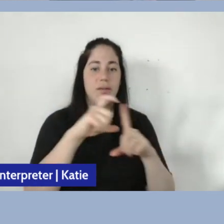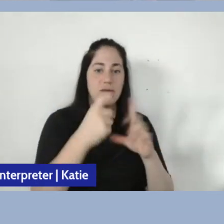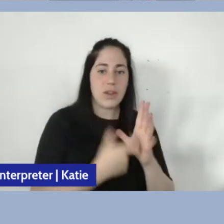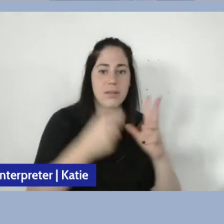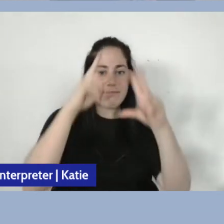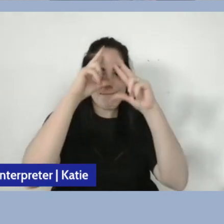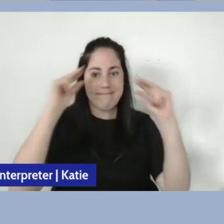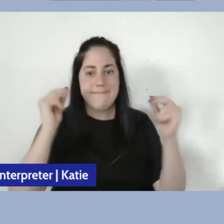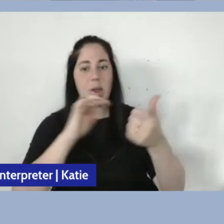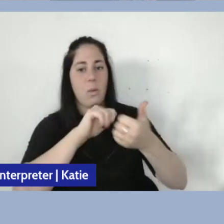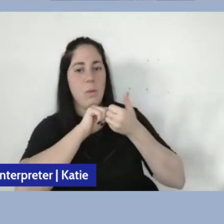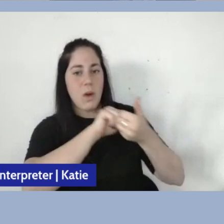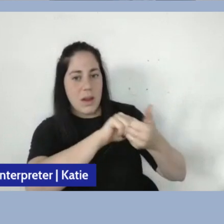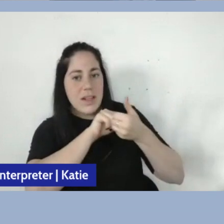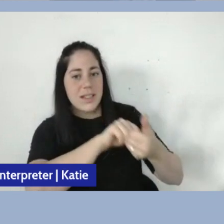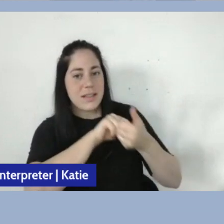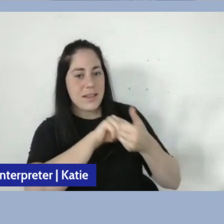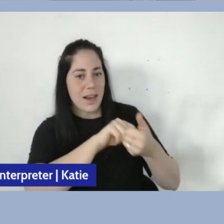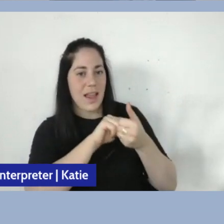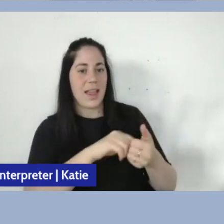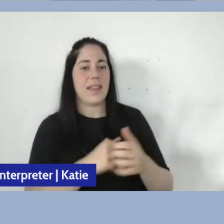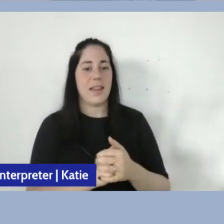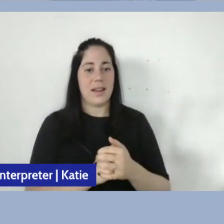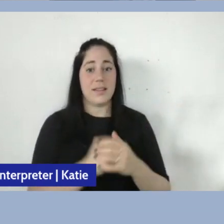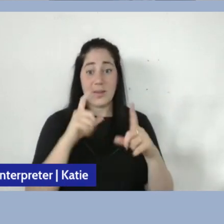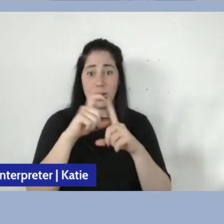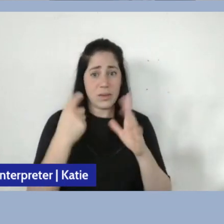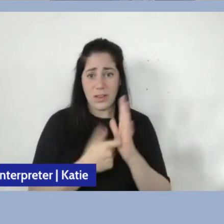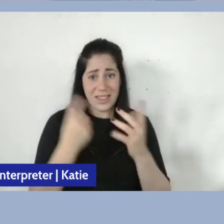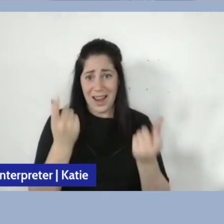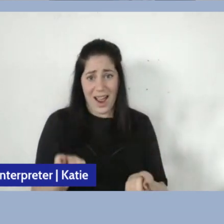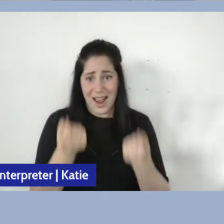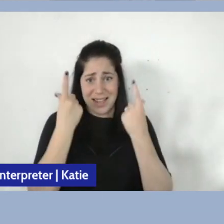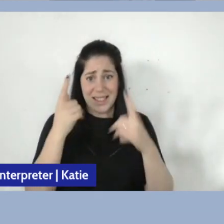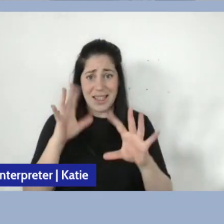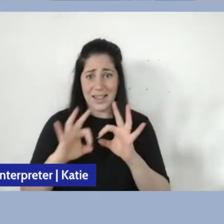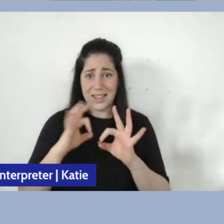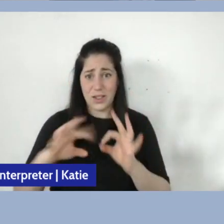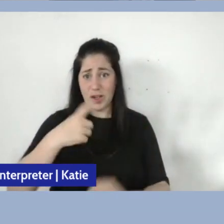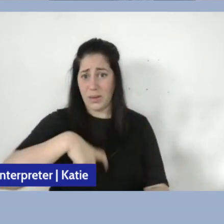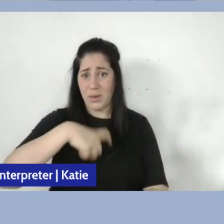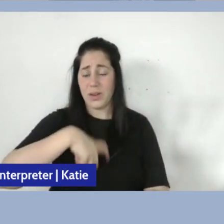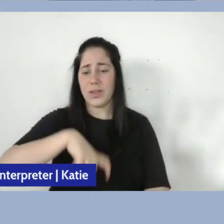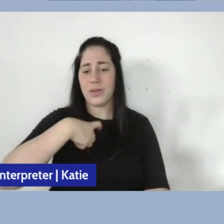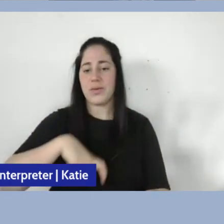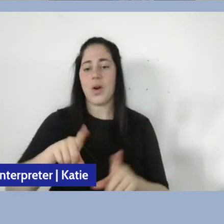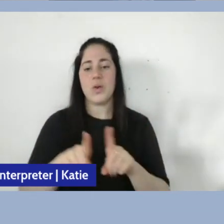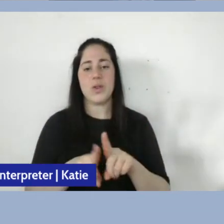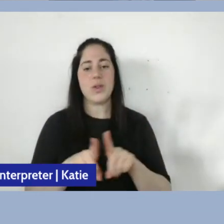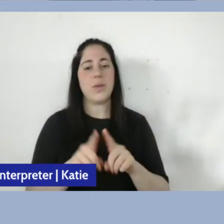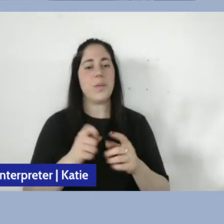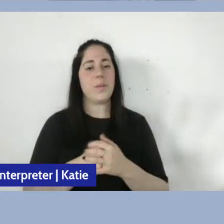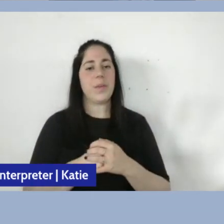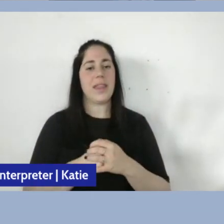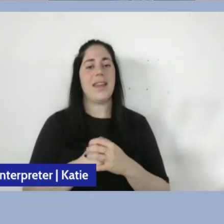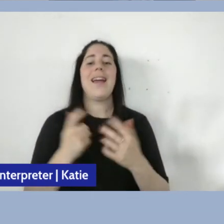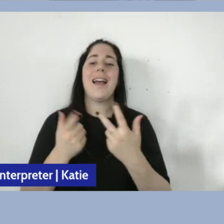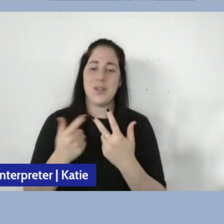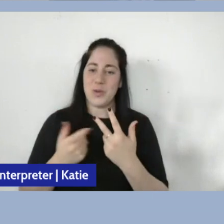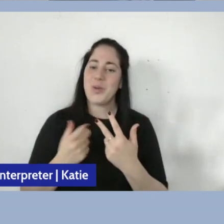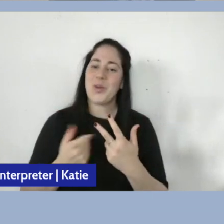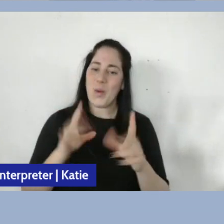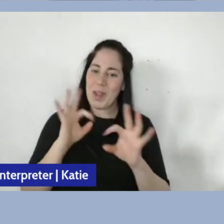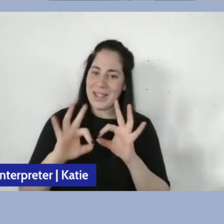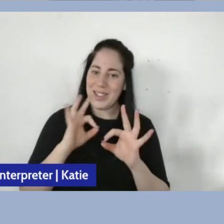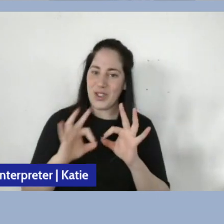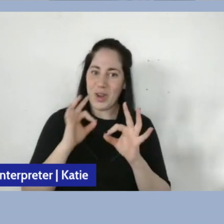working together, therefore, the clinicians understanding the interpreter's role, as well as the interpreters understanding